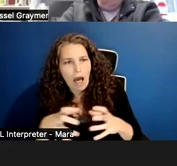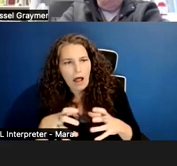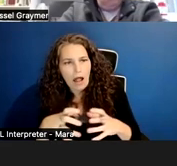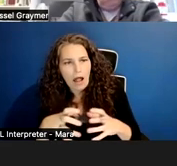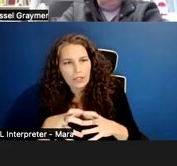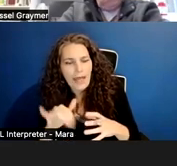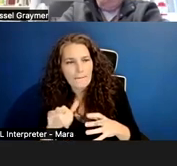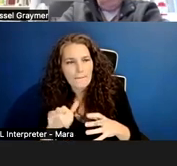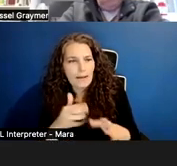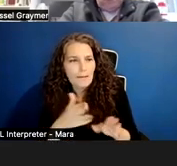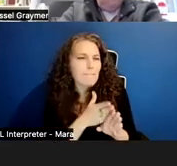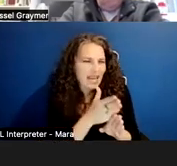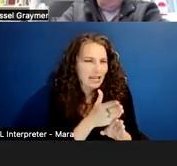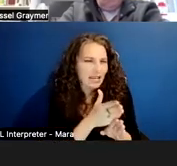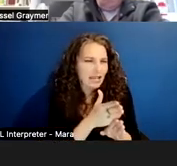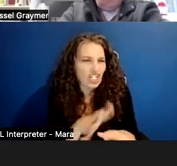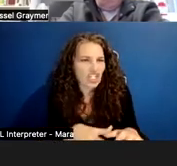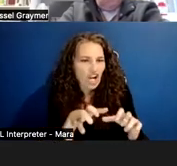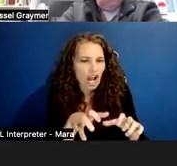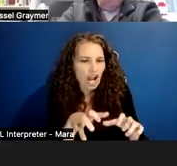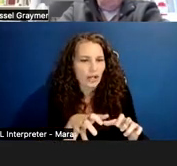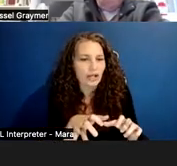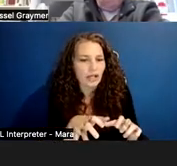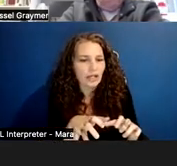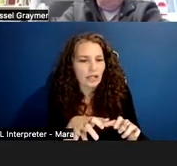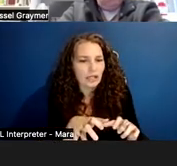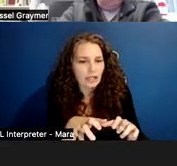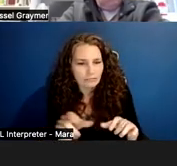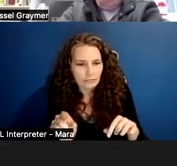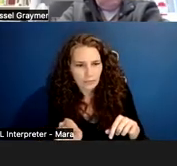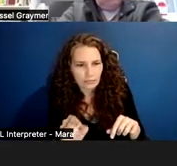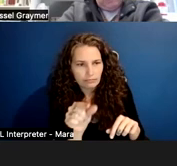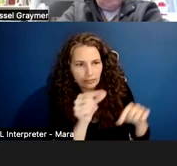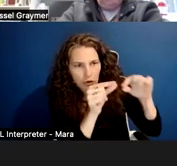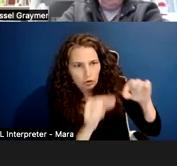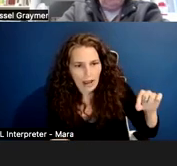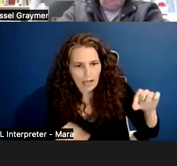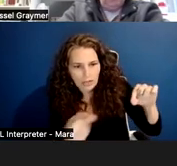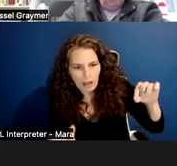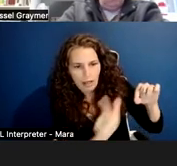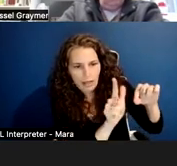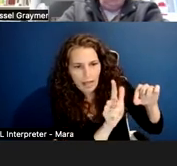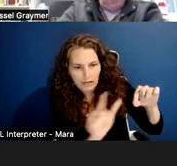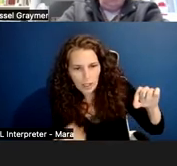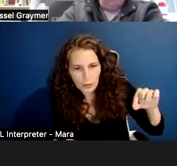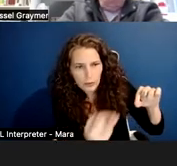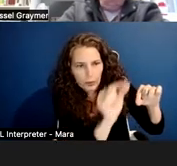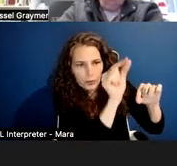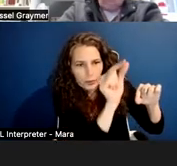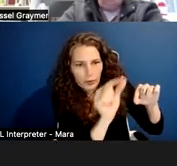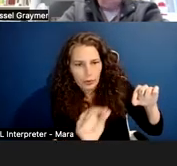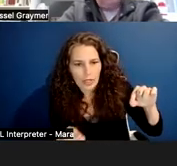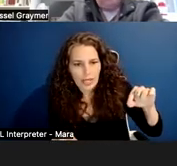the low fault on the left. That fault must connect up to the oceanic